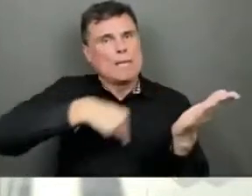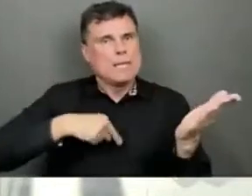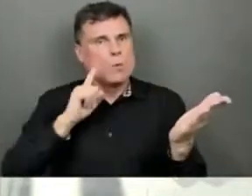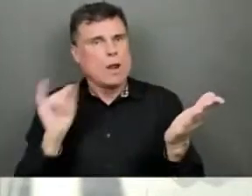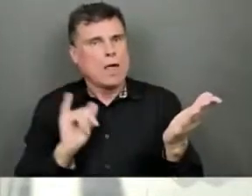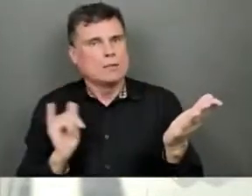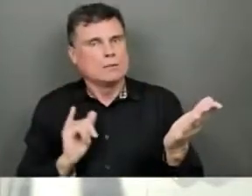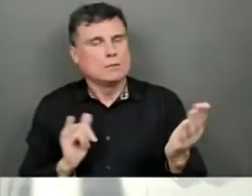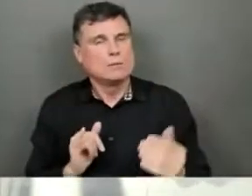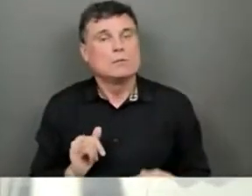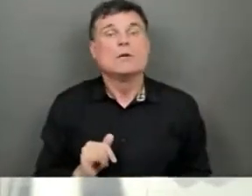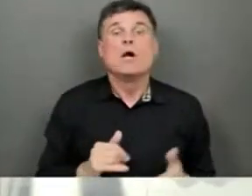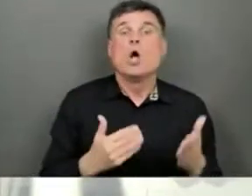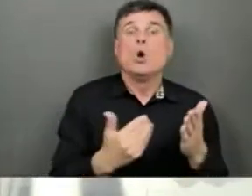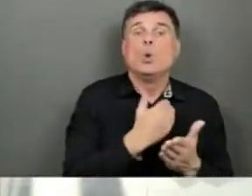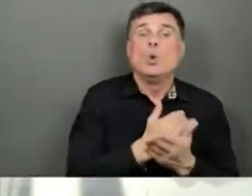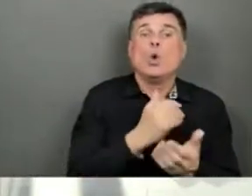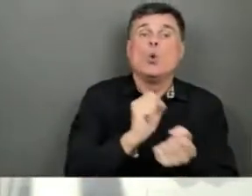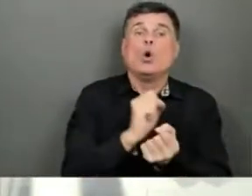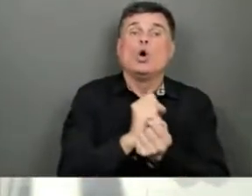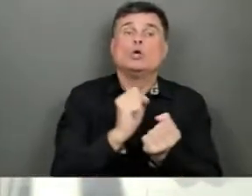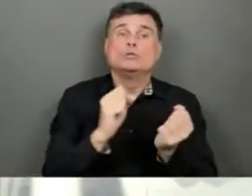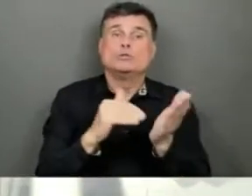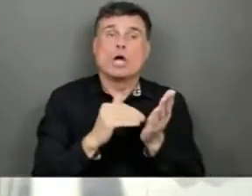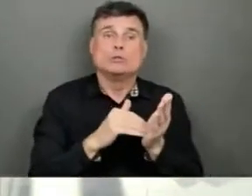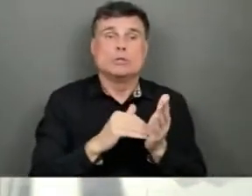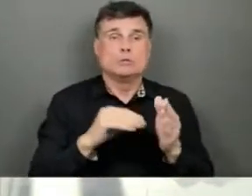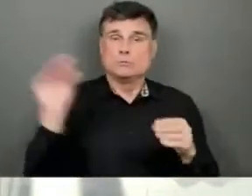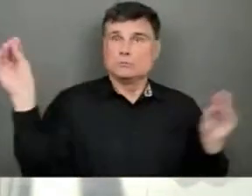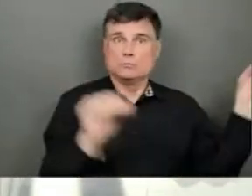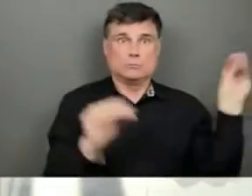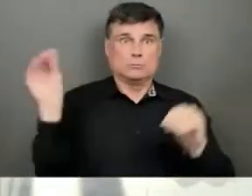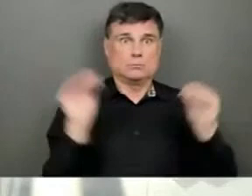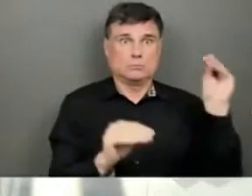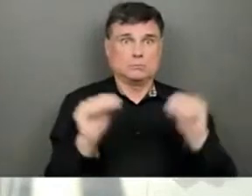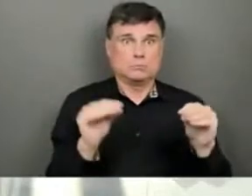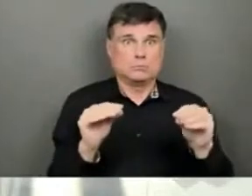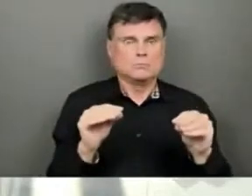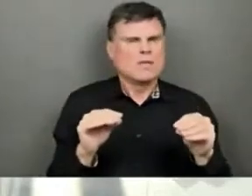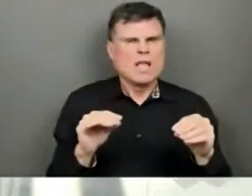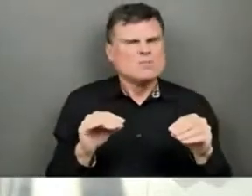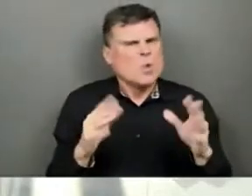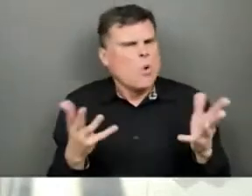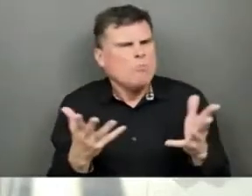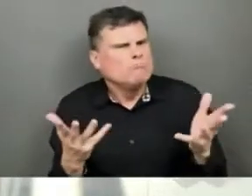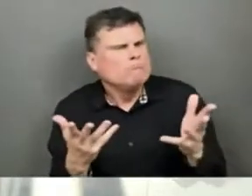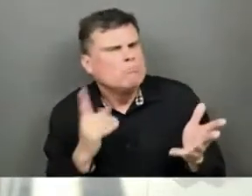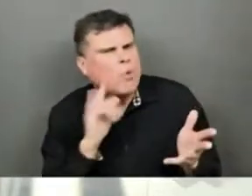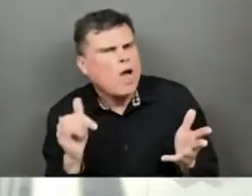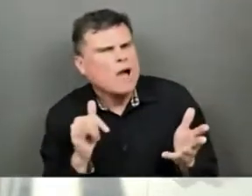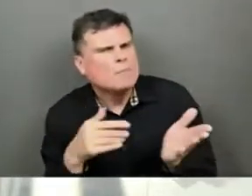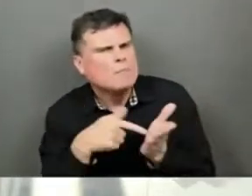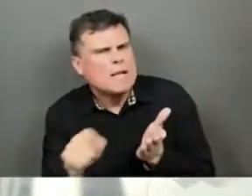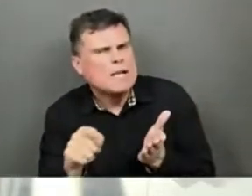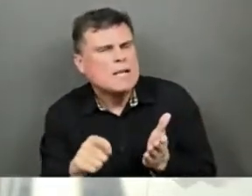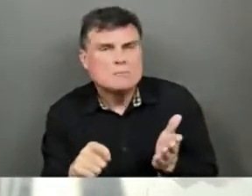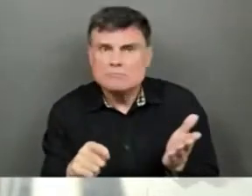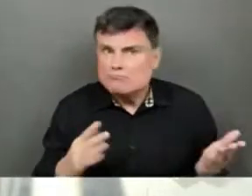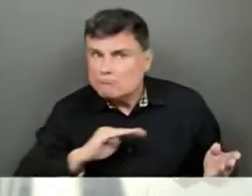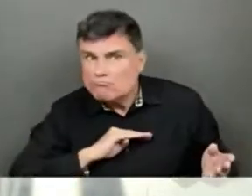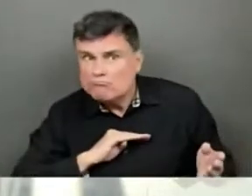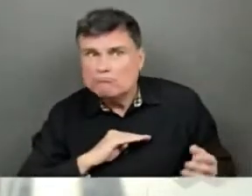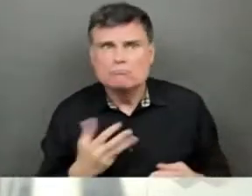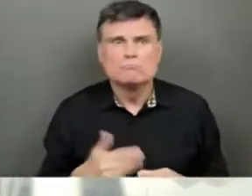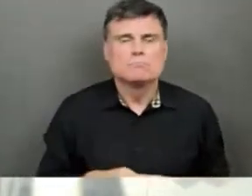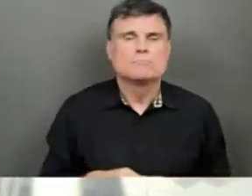practice incentives? Well, I was trying to figure out how one could spin that for it to be anything other than a breathtaking